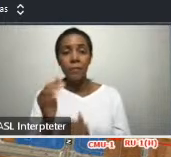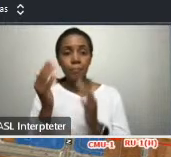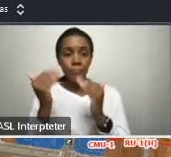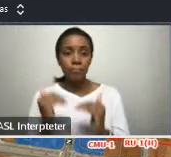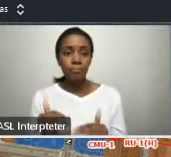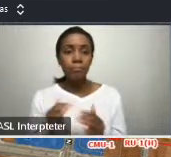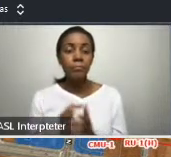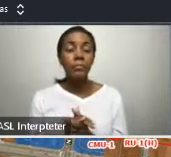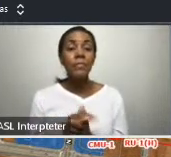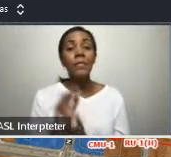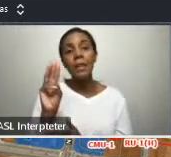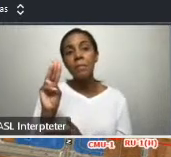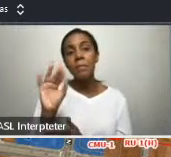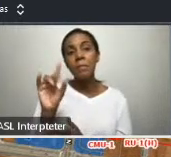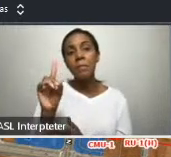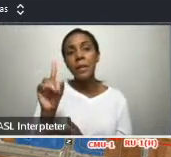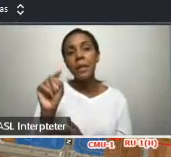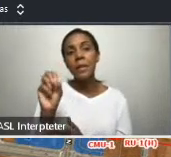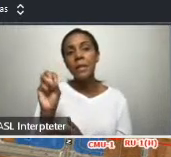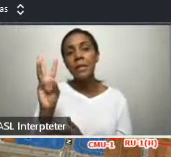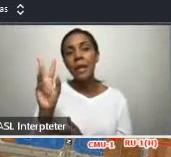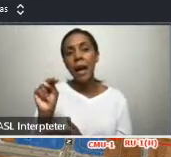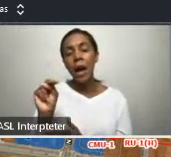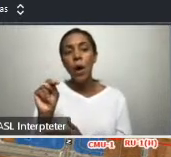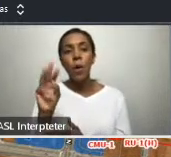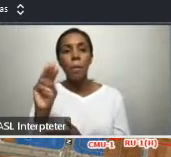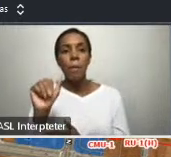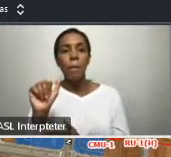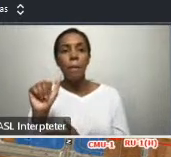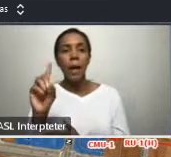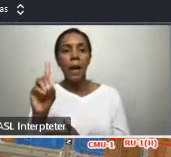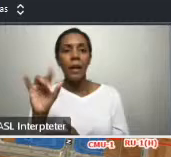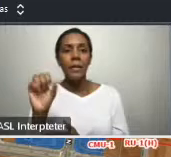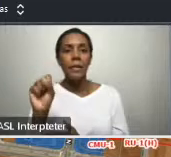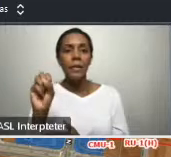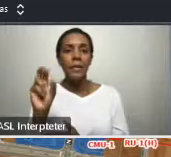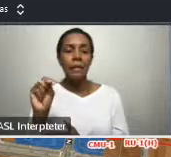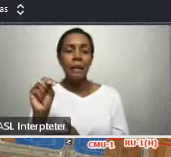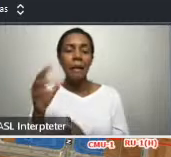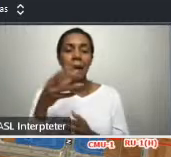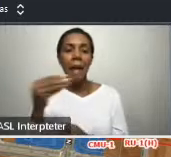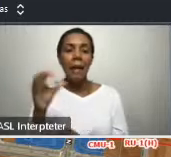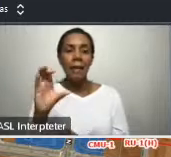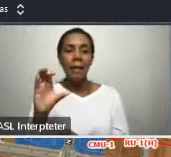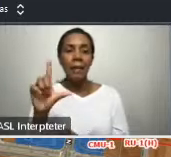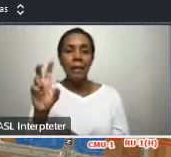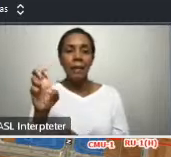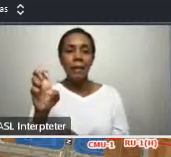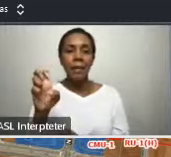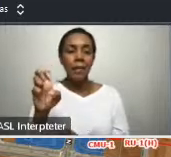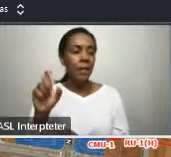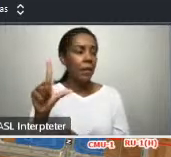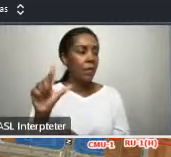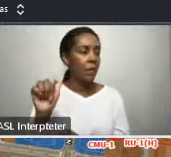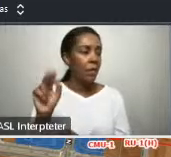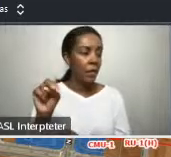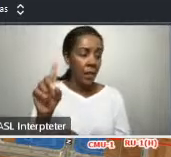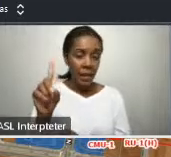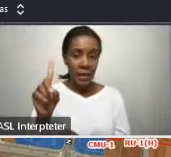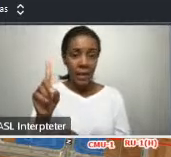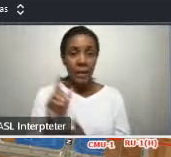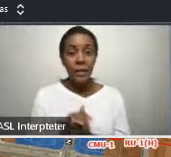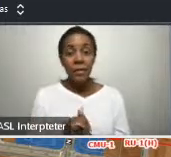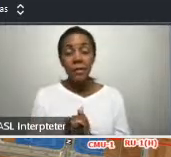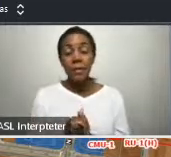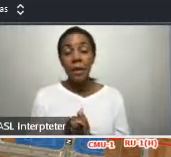We get into Midtown, Madison and Cleveland. There is some CMU1 on both Madison and Cleveland. At the anchor, we